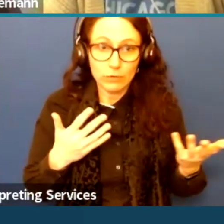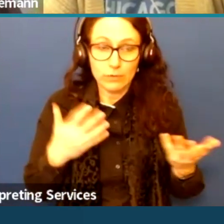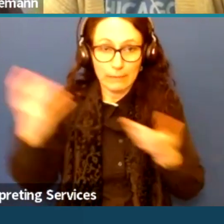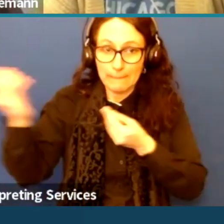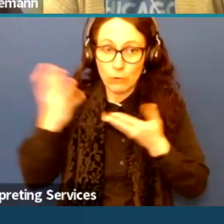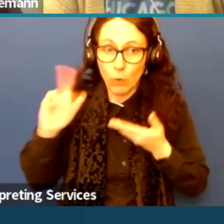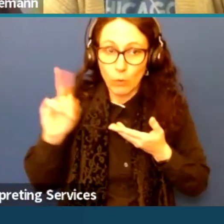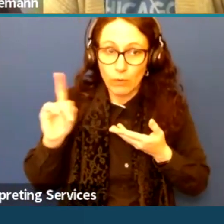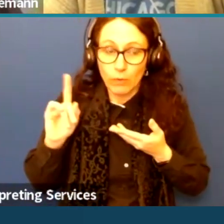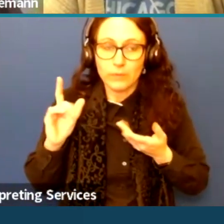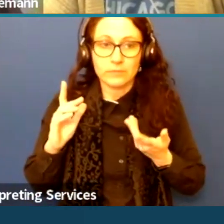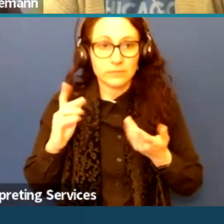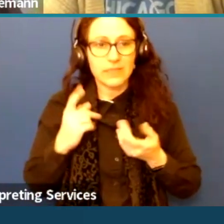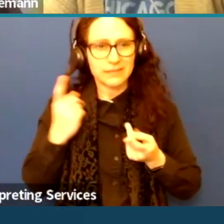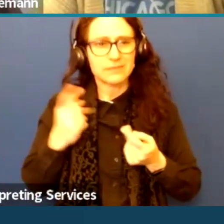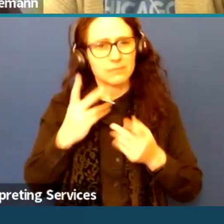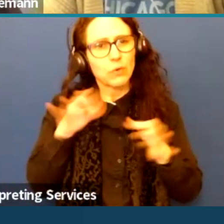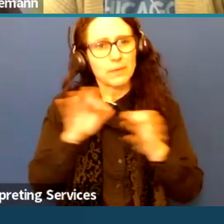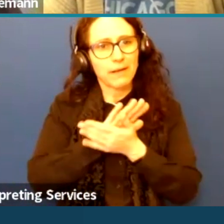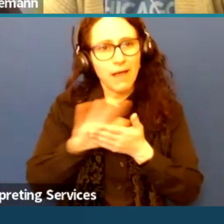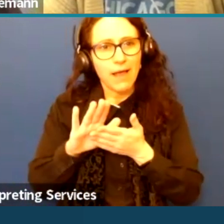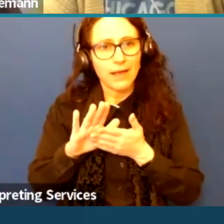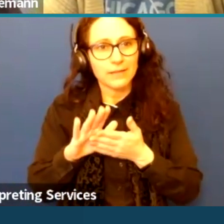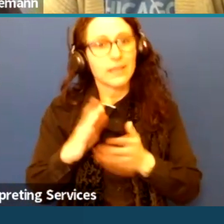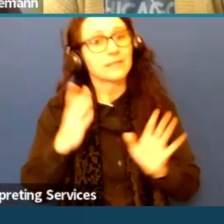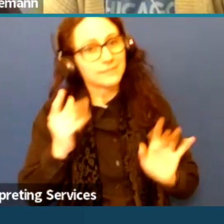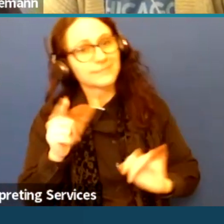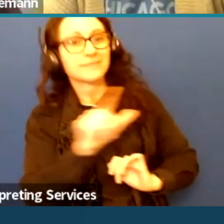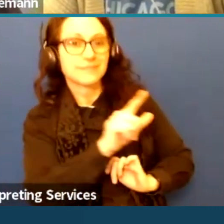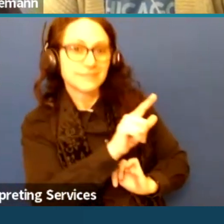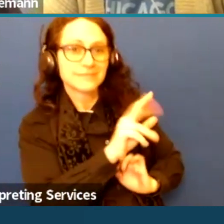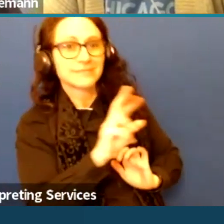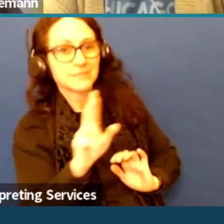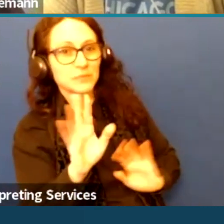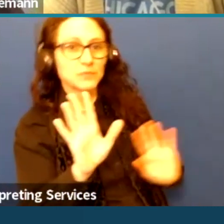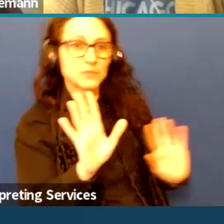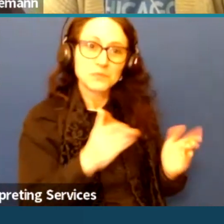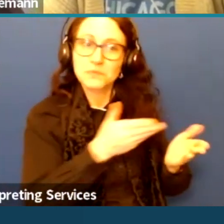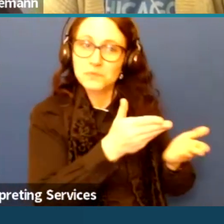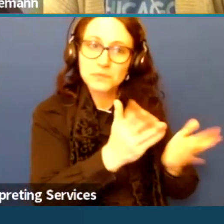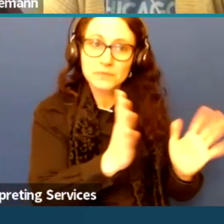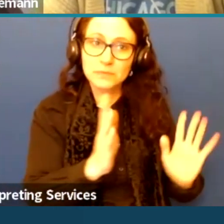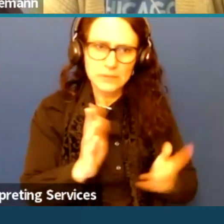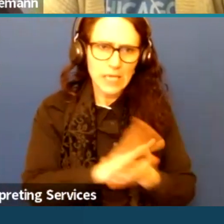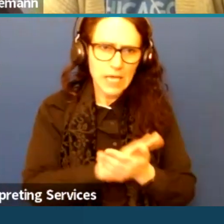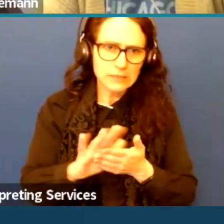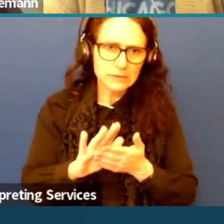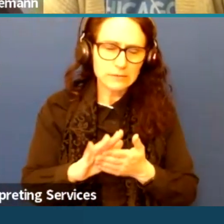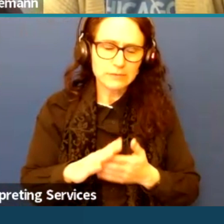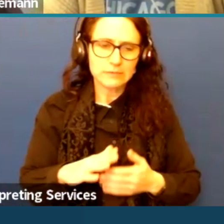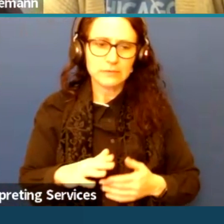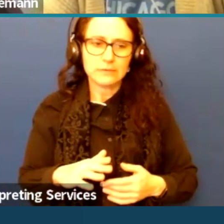And kindness is huge. And not only the person who creates,